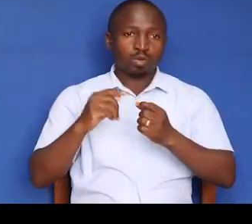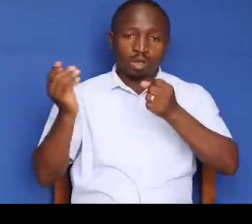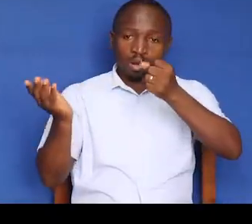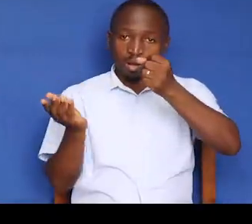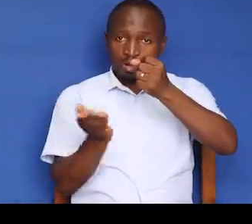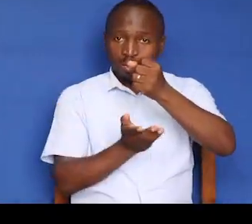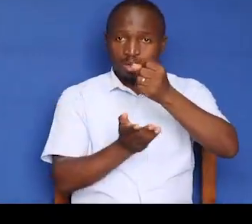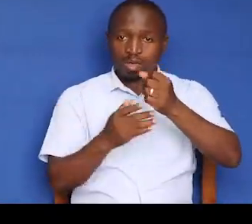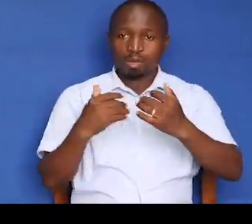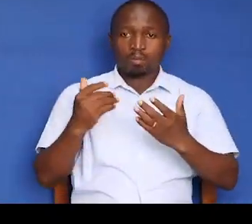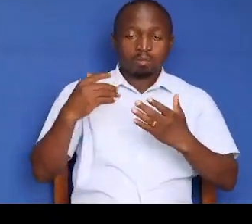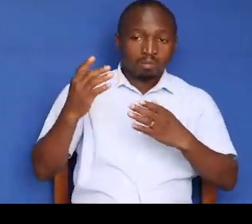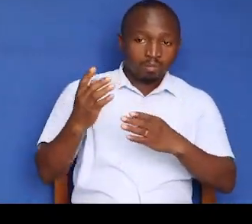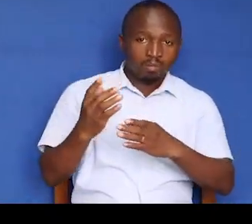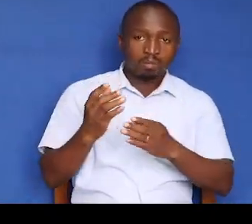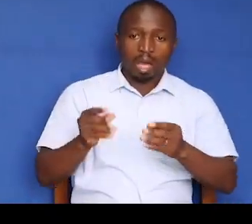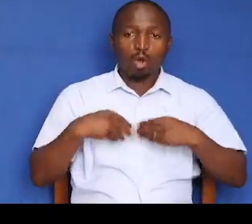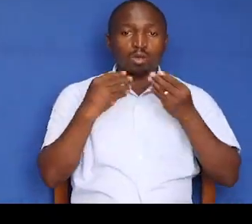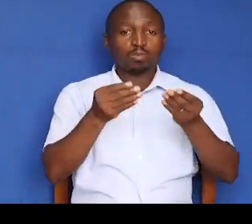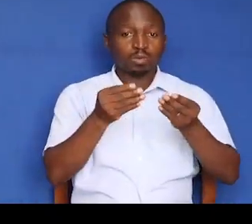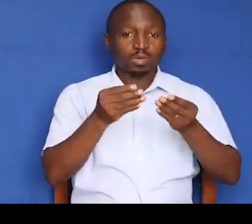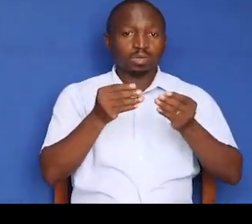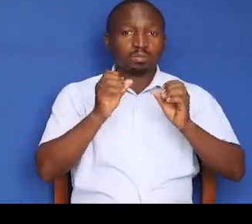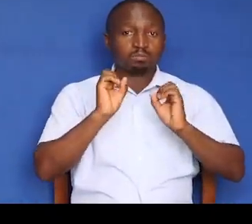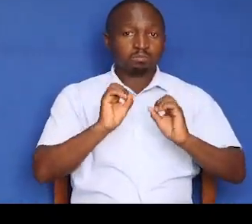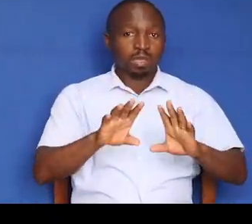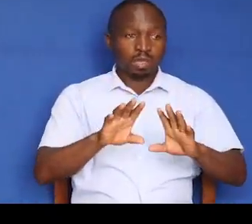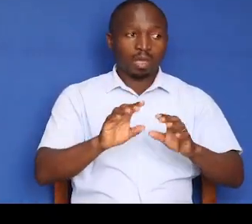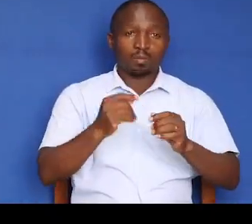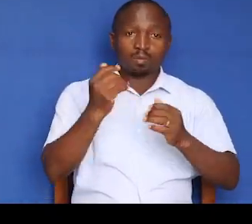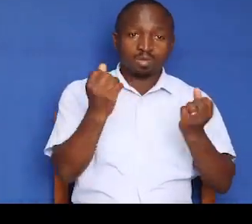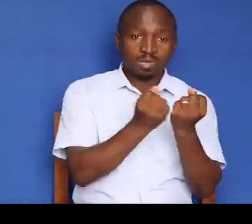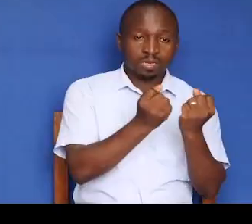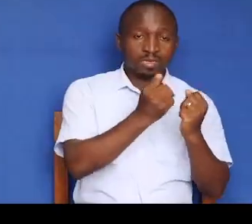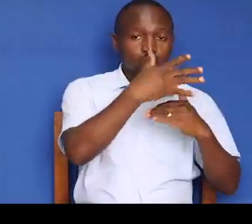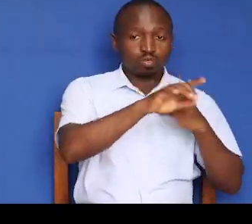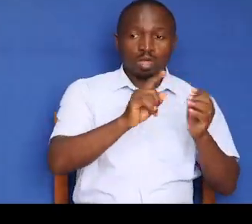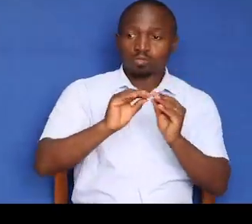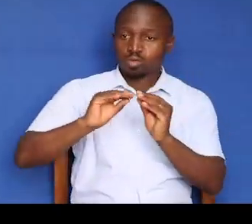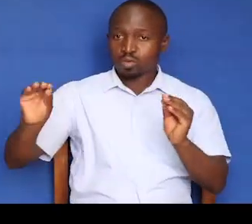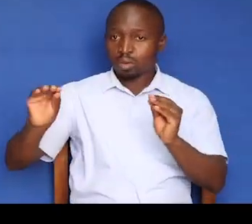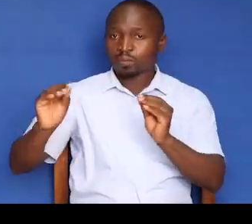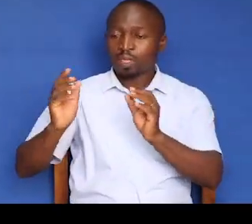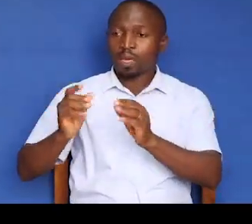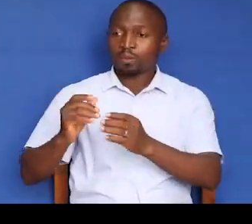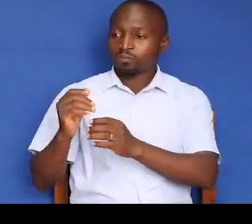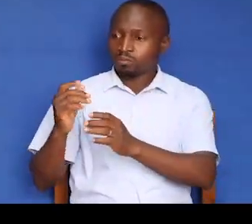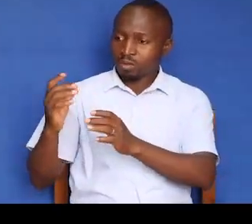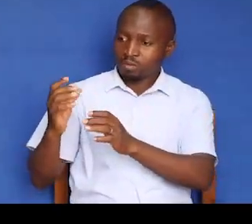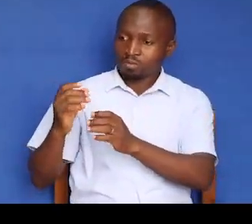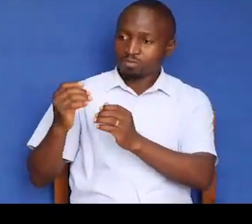new output level produced and sold minus old output level produced and